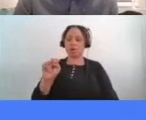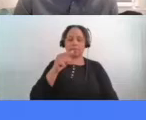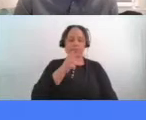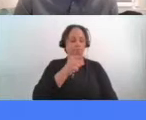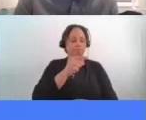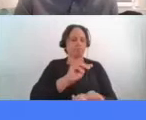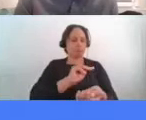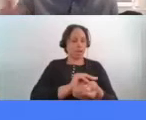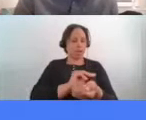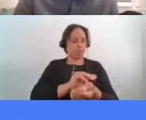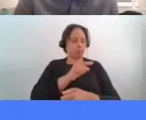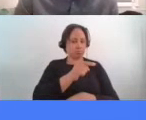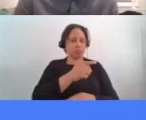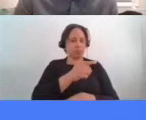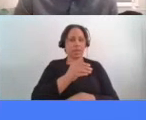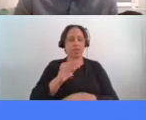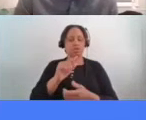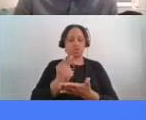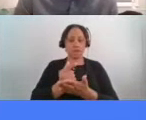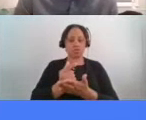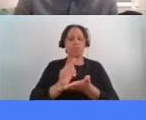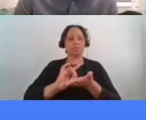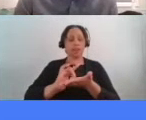who's been graduated from medical school and